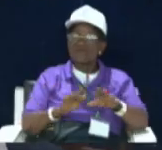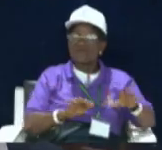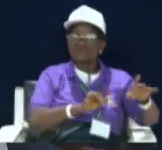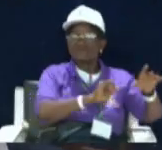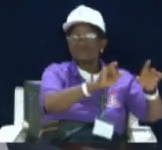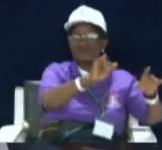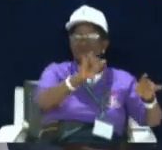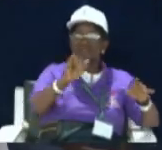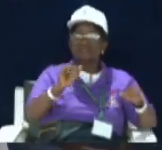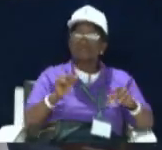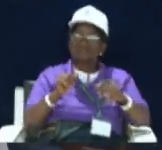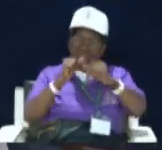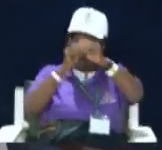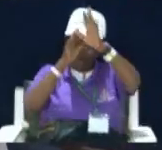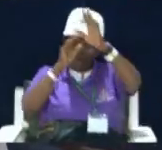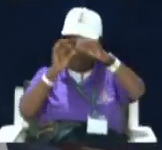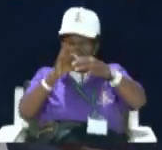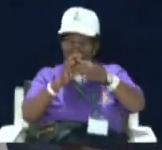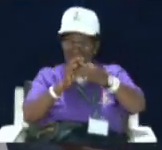them.